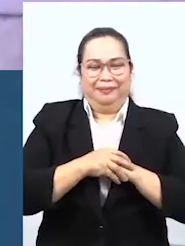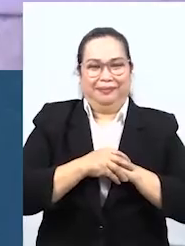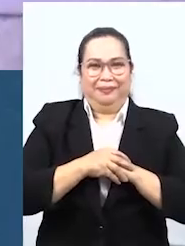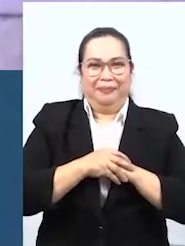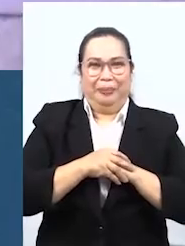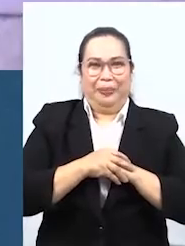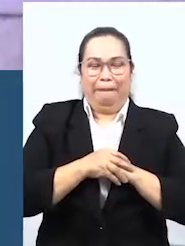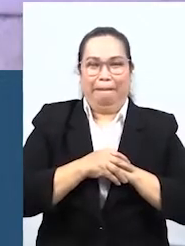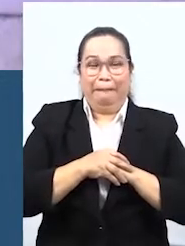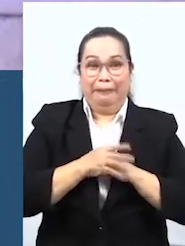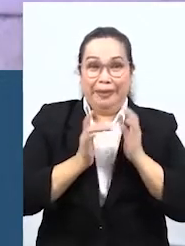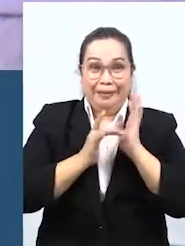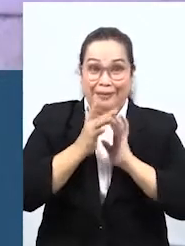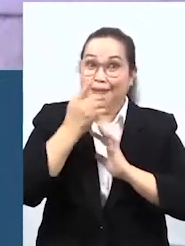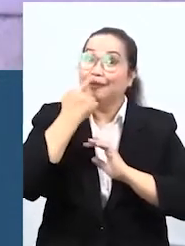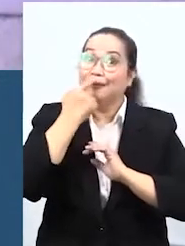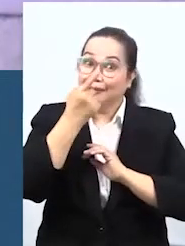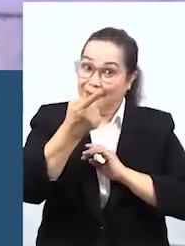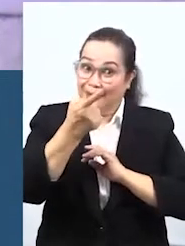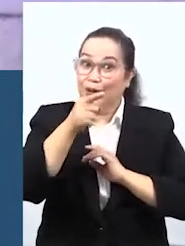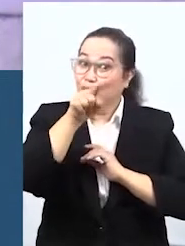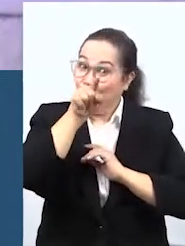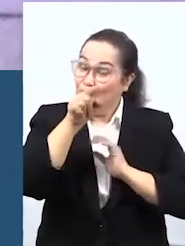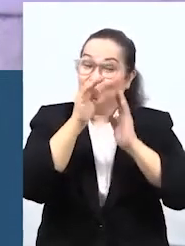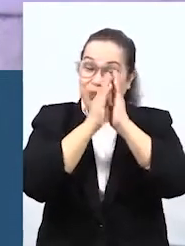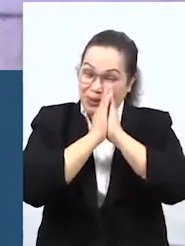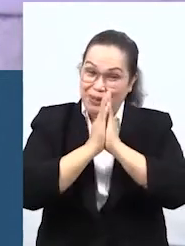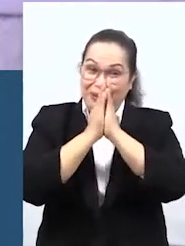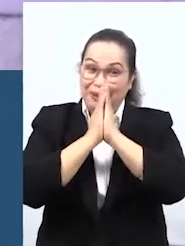Know Jesus say you you